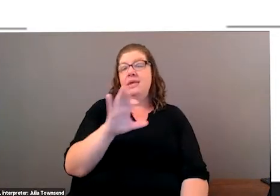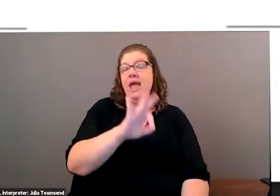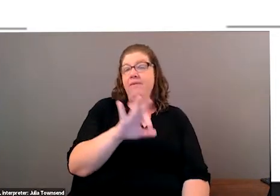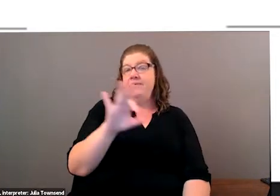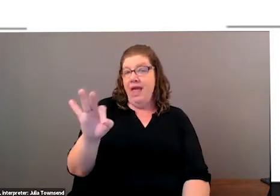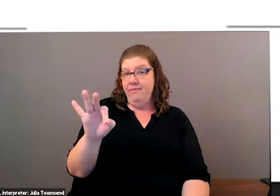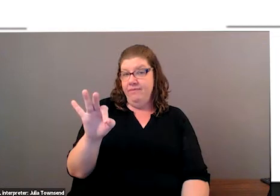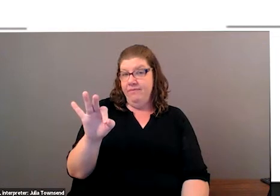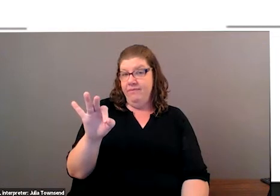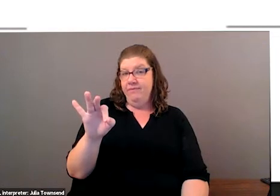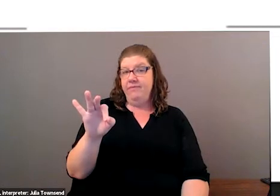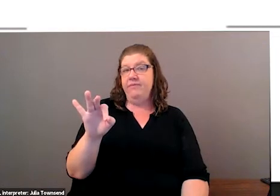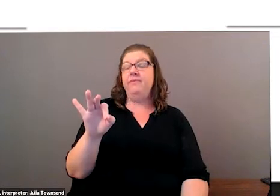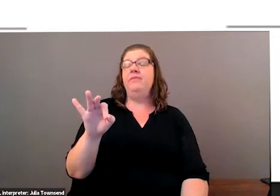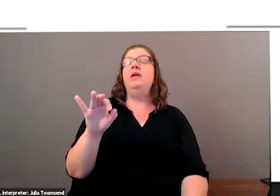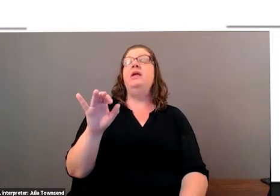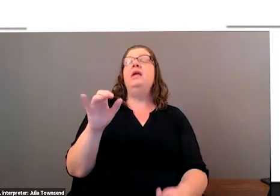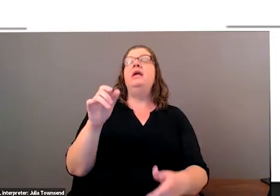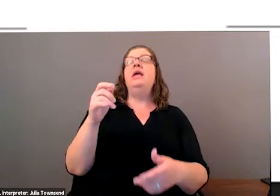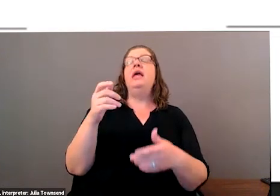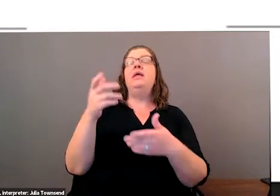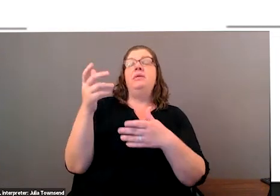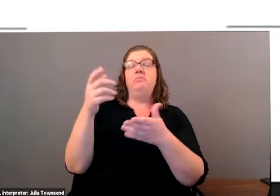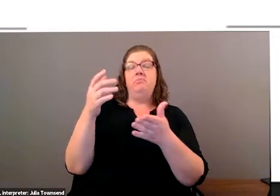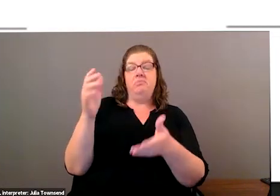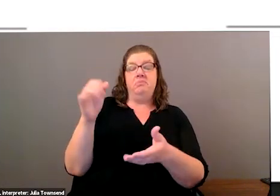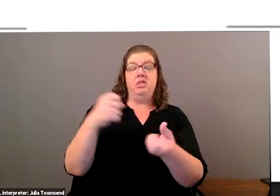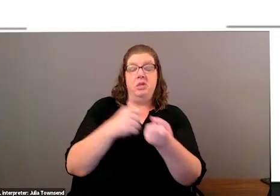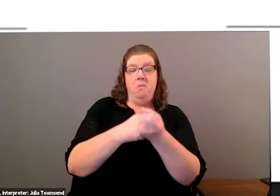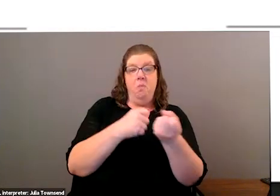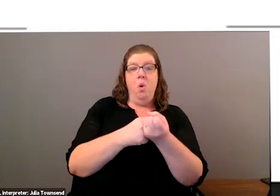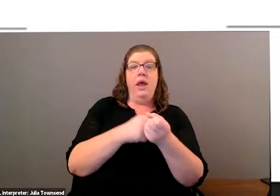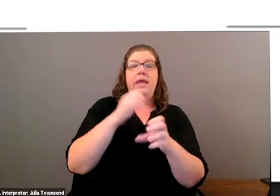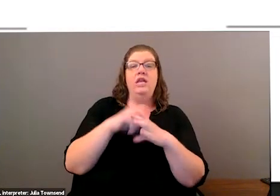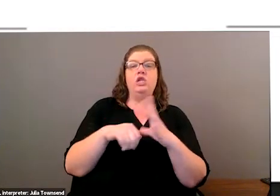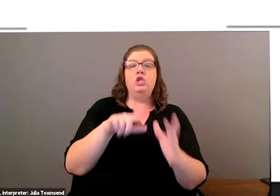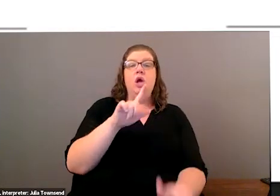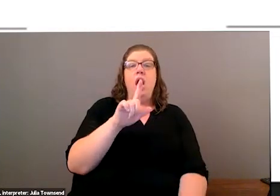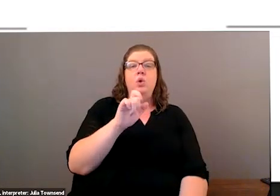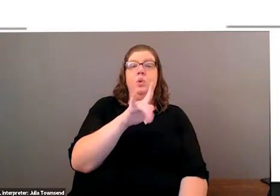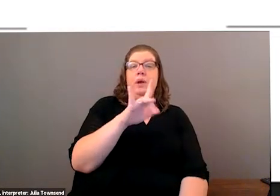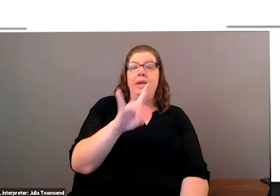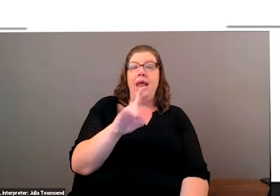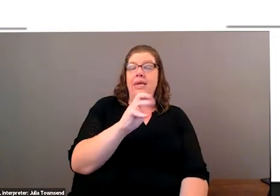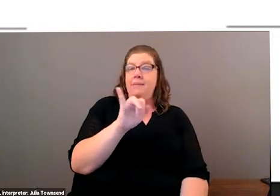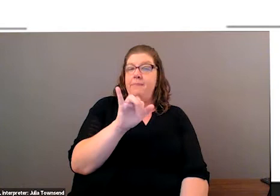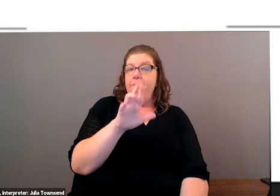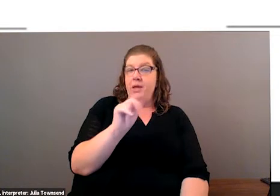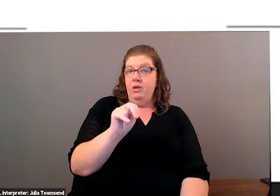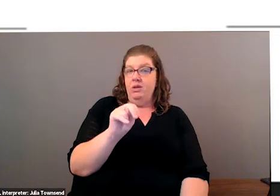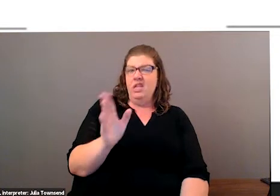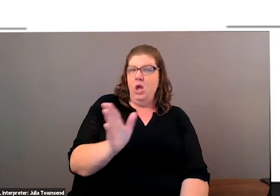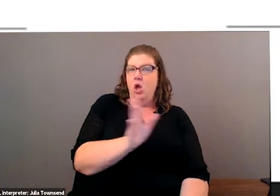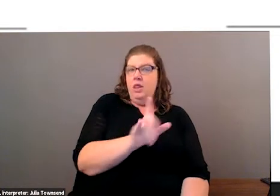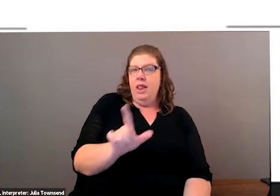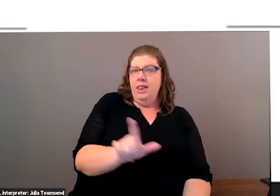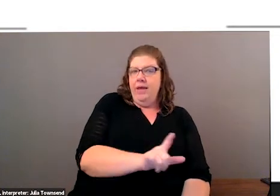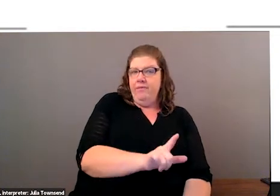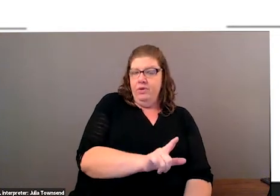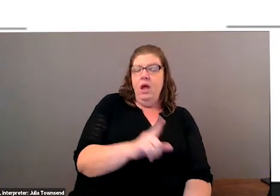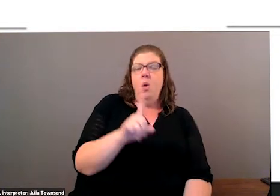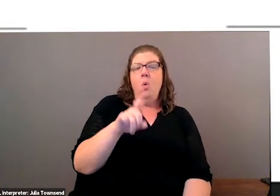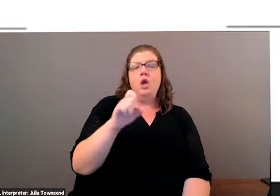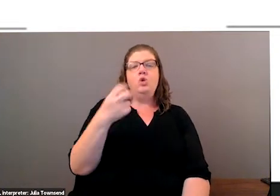entitlement equals 128 million. That's the far left. And you can see about 112 million is